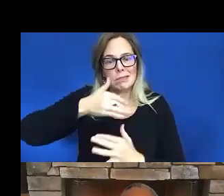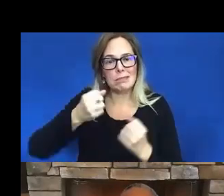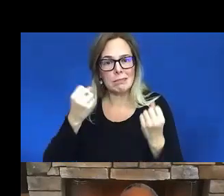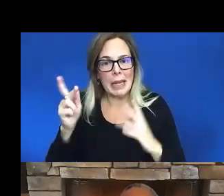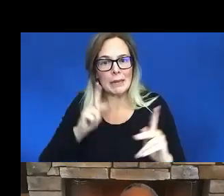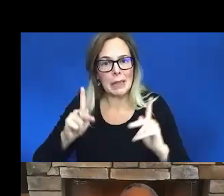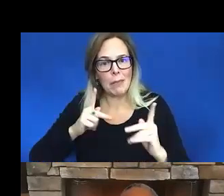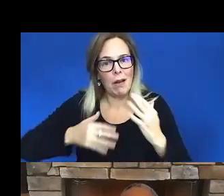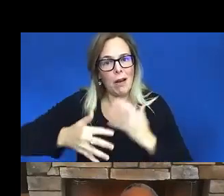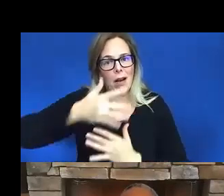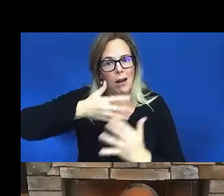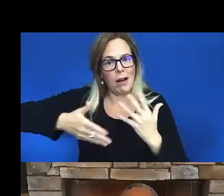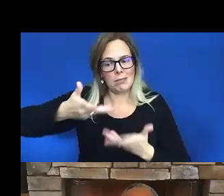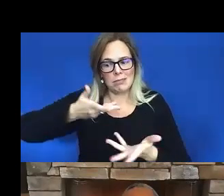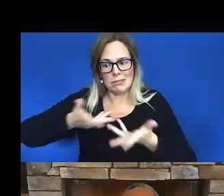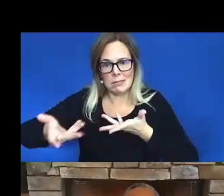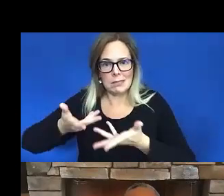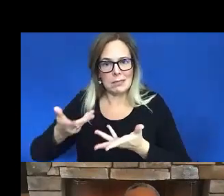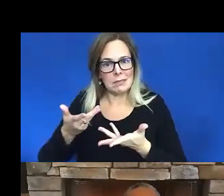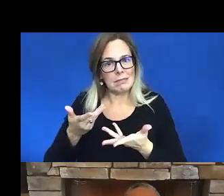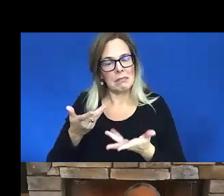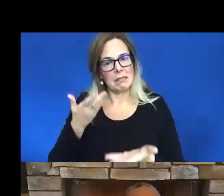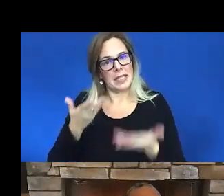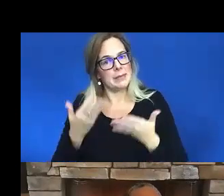it still may be reasonable for you to get a booster dose.